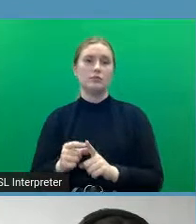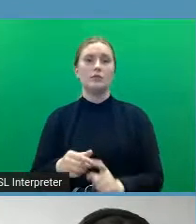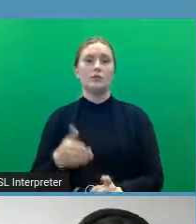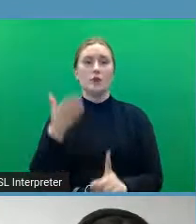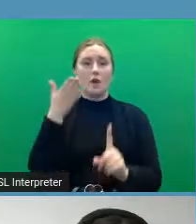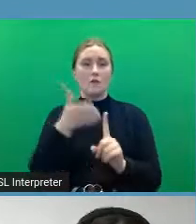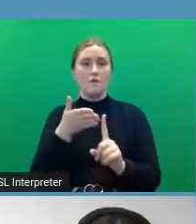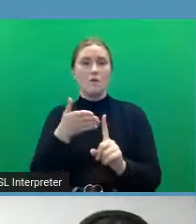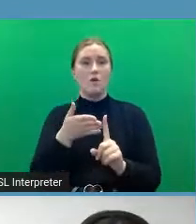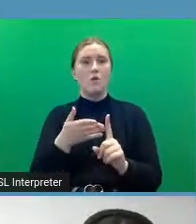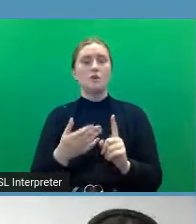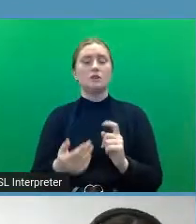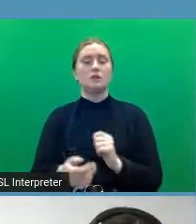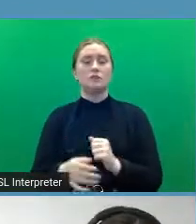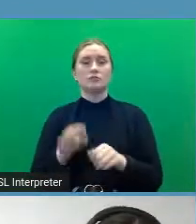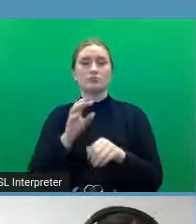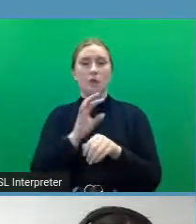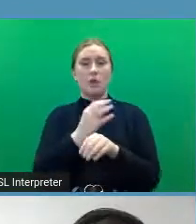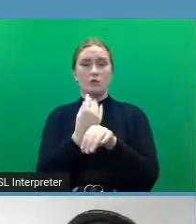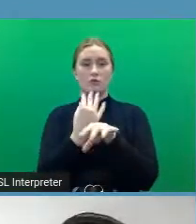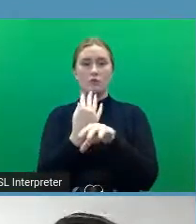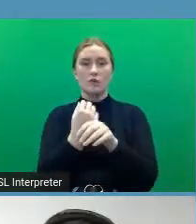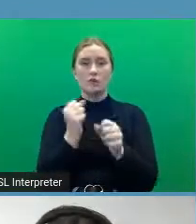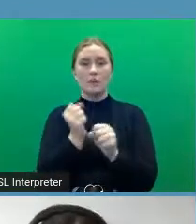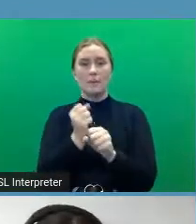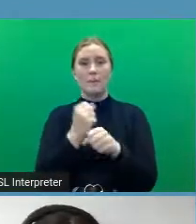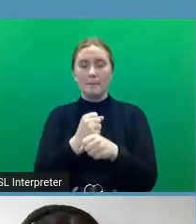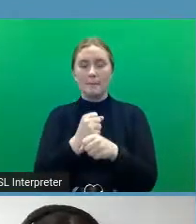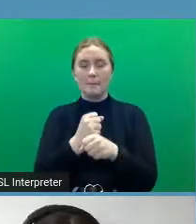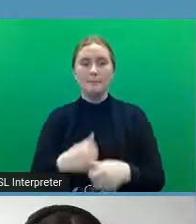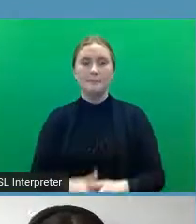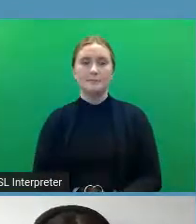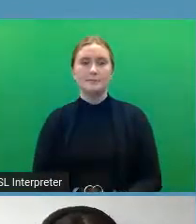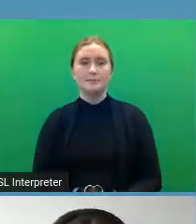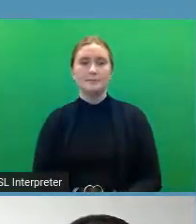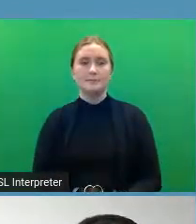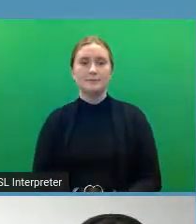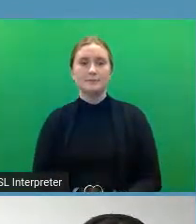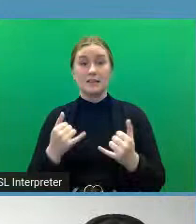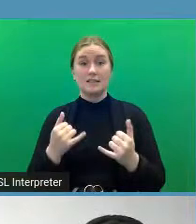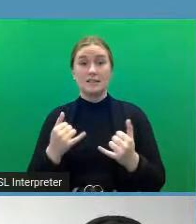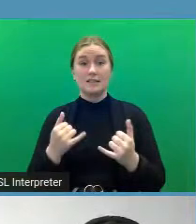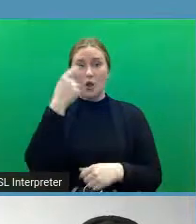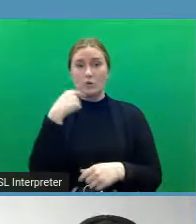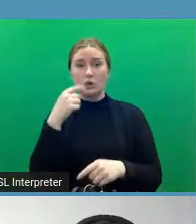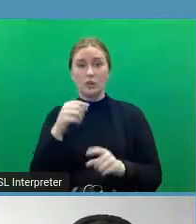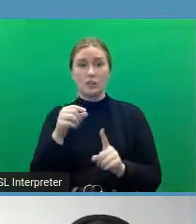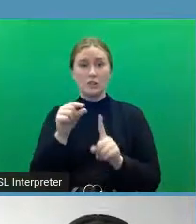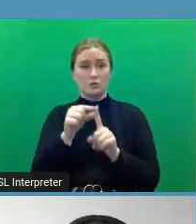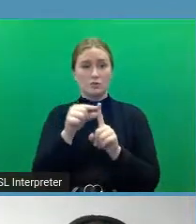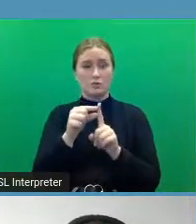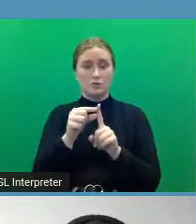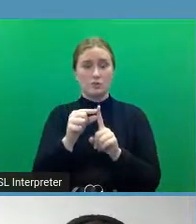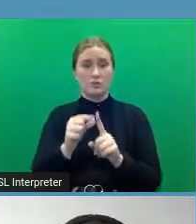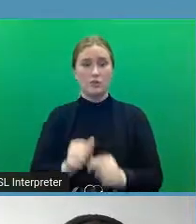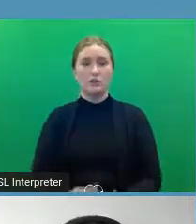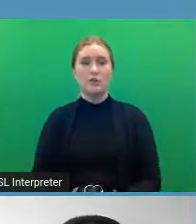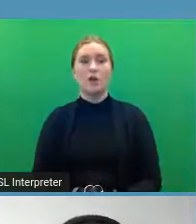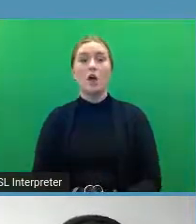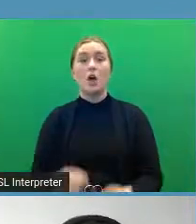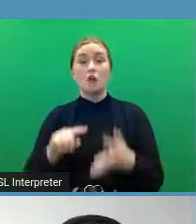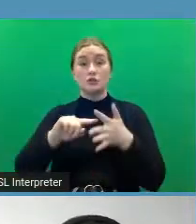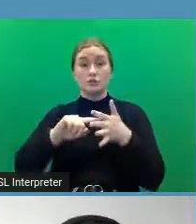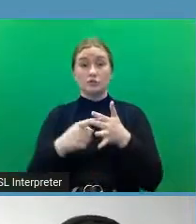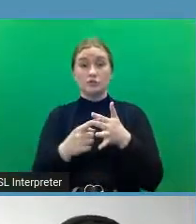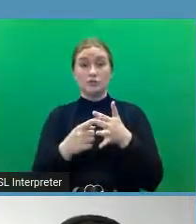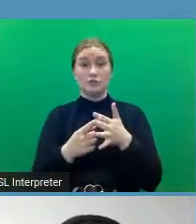live streaming, we need to know our terminology. So I'm going to start with an overview of the various